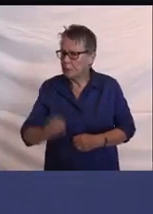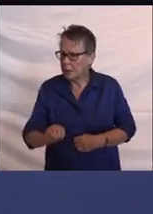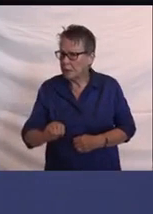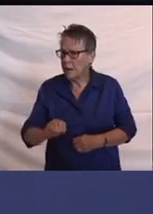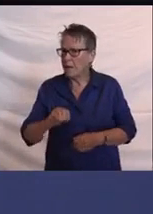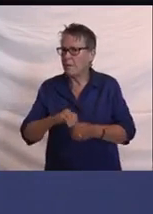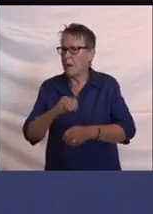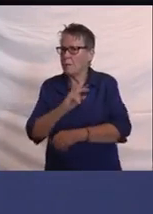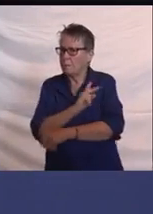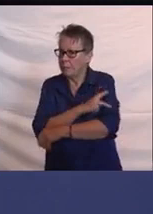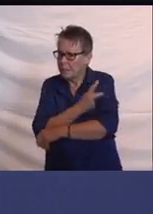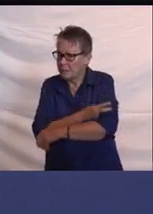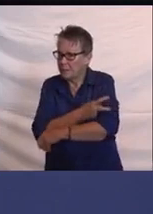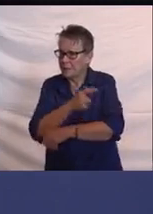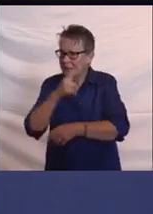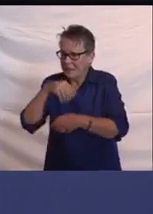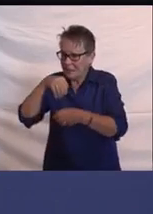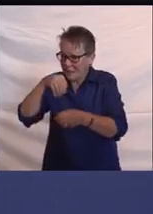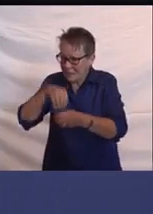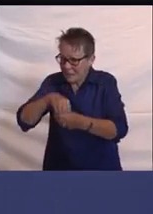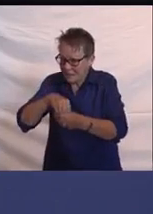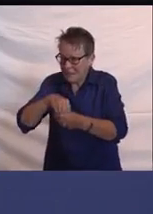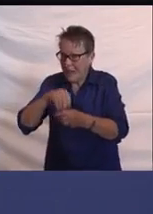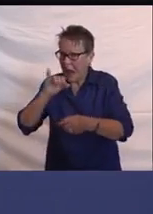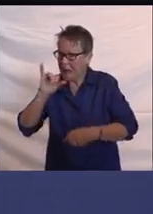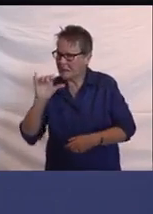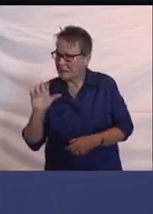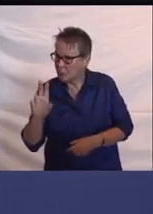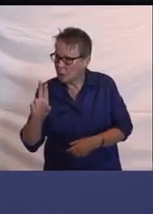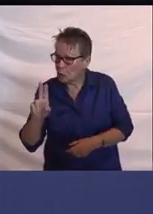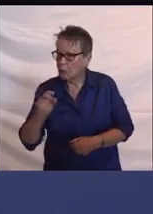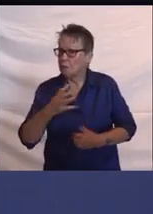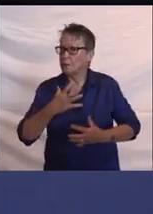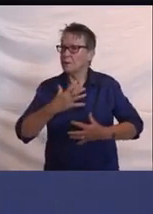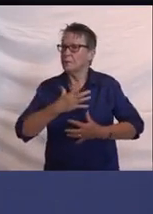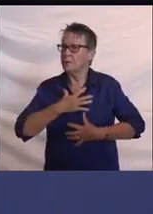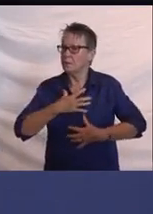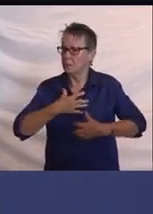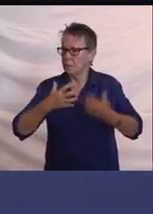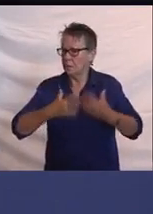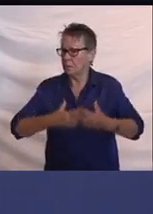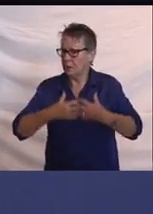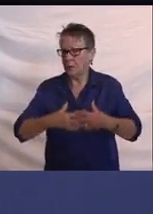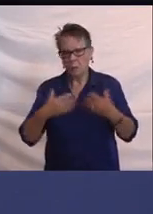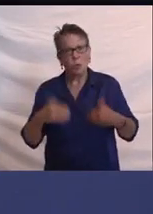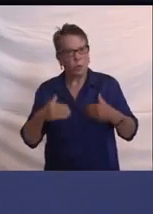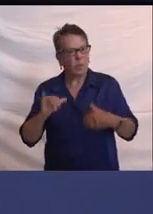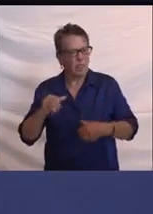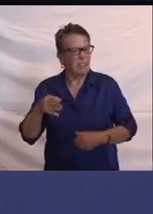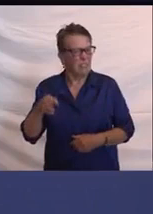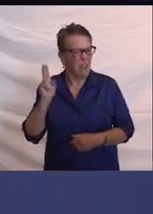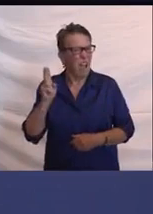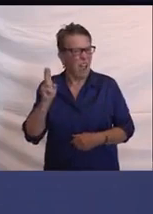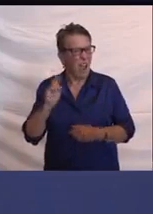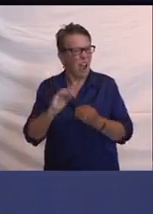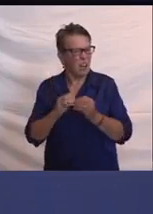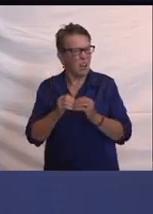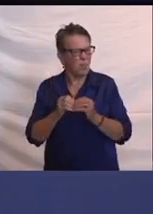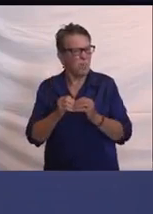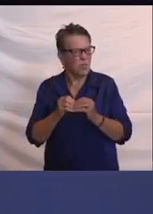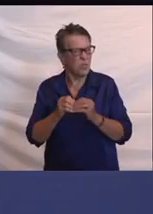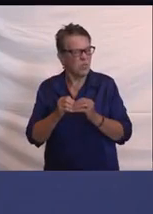on ventilators. That's one of the highest percentages that we've had. Fortunately, there are no new reports of